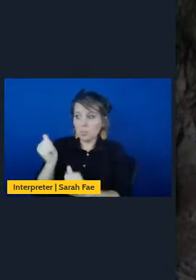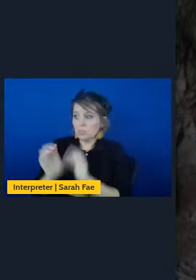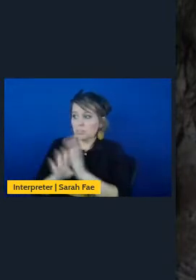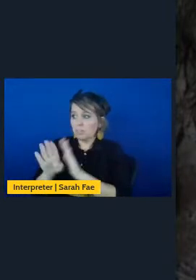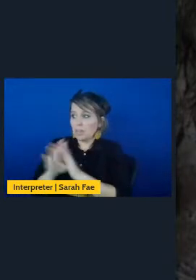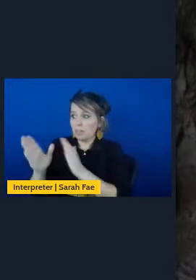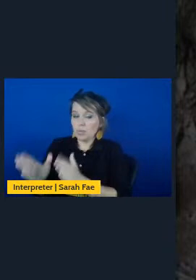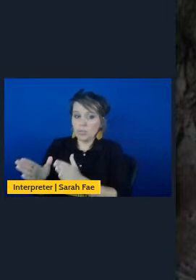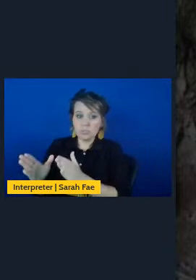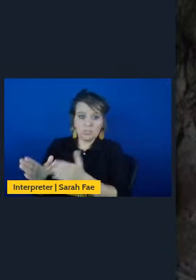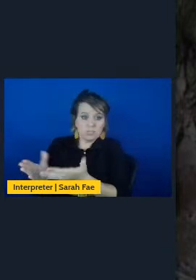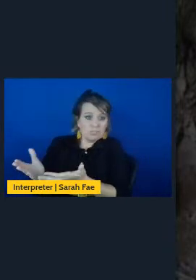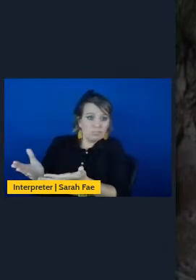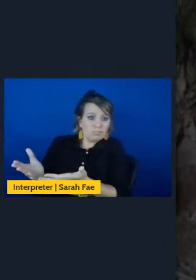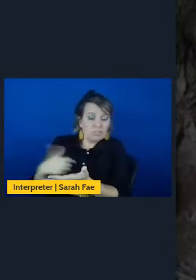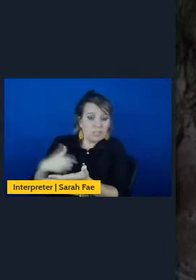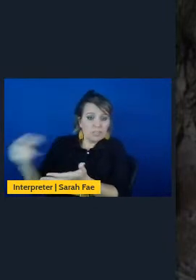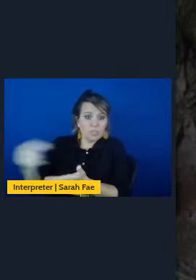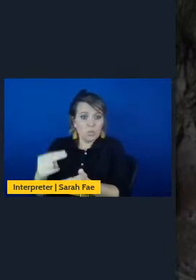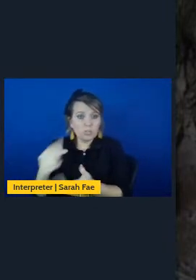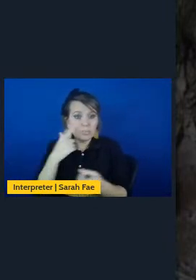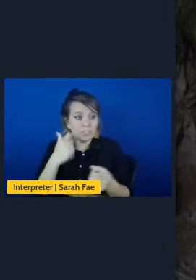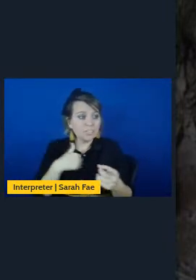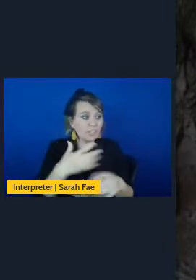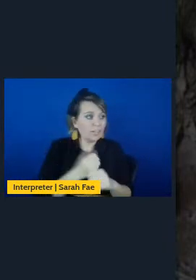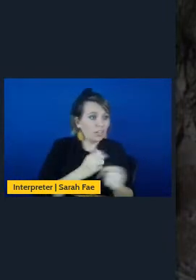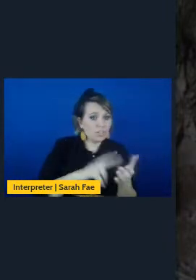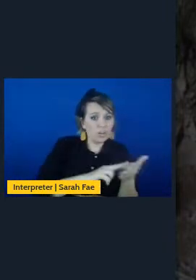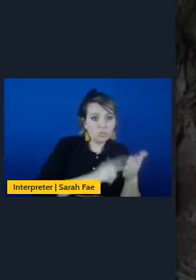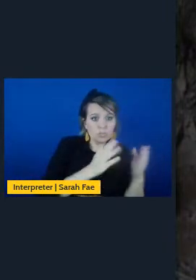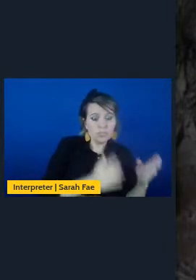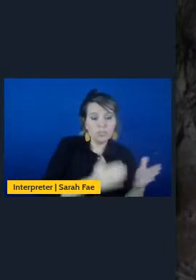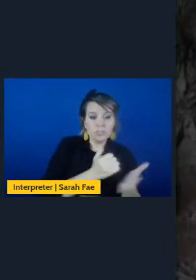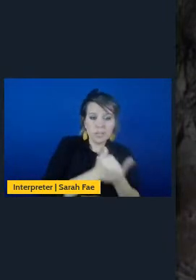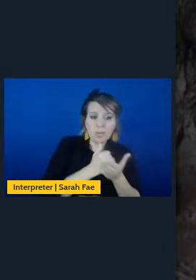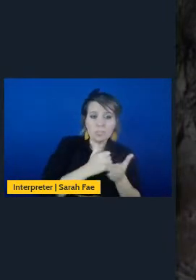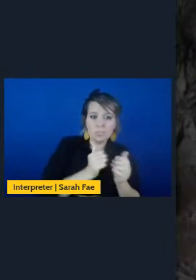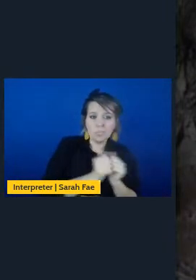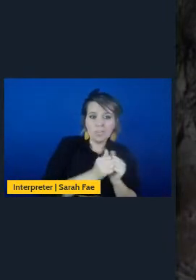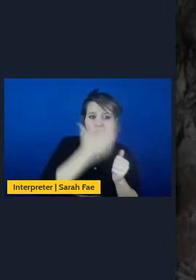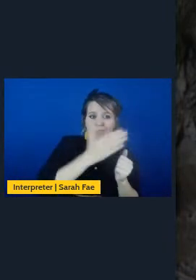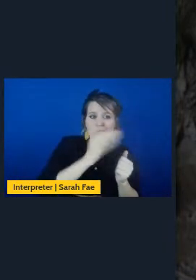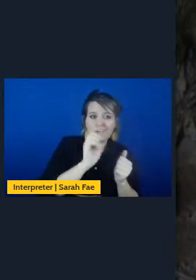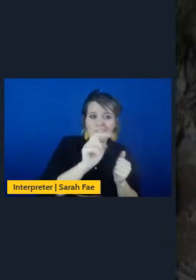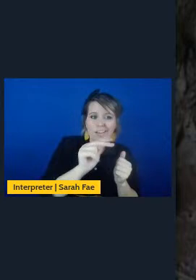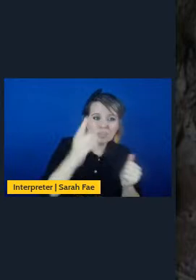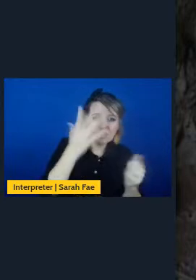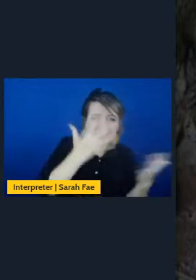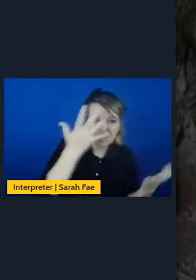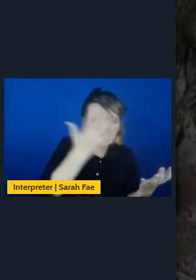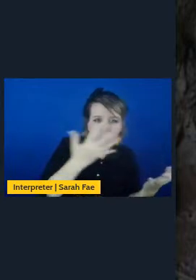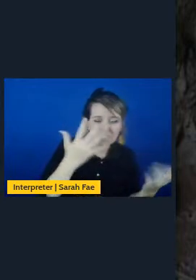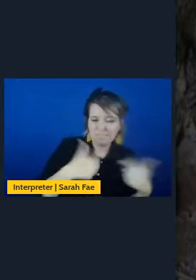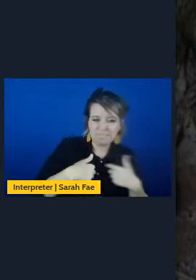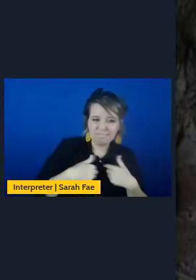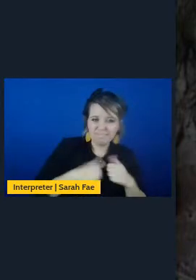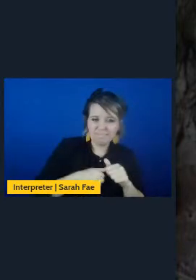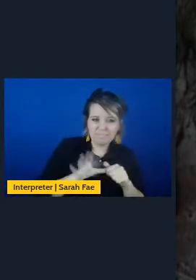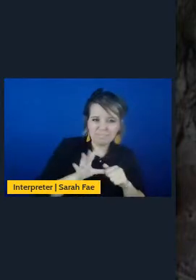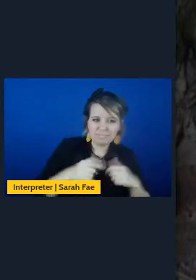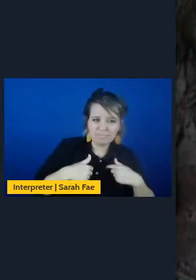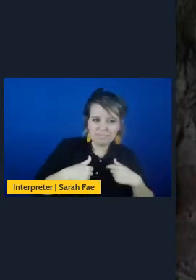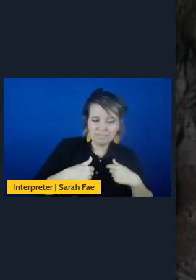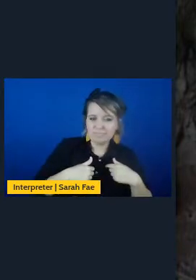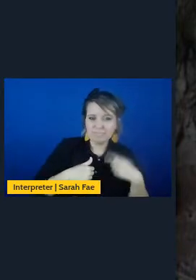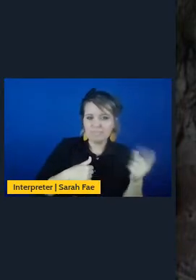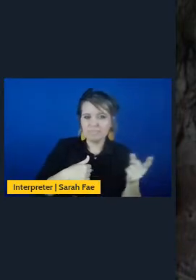because I've retained a couple of contractors to help with the front end work because I am bad at aesthetics. And they don't quite understand a lot